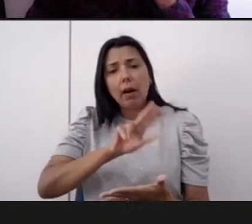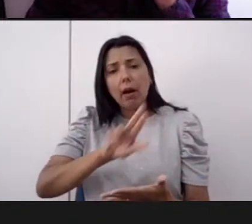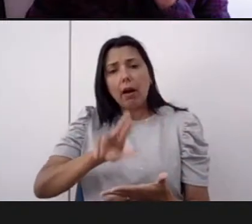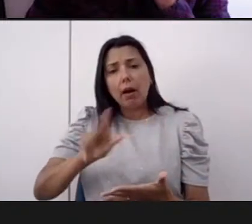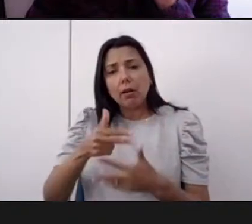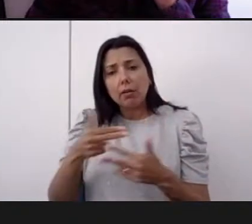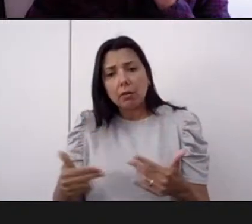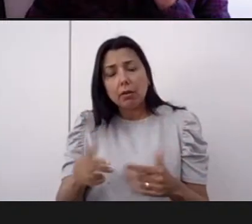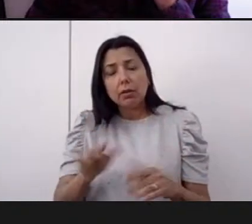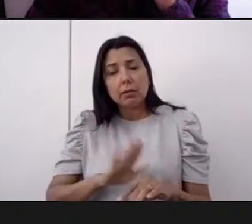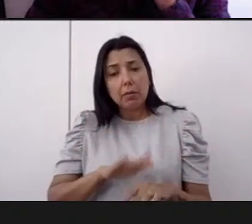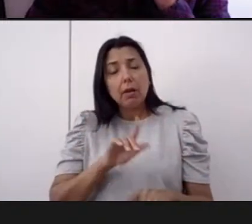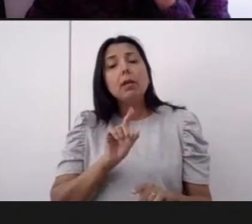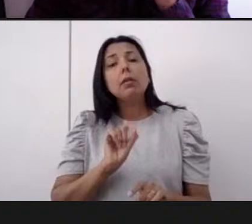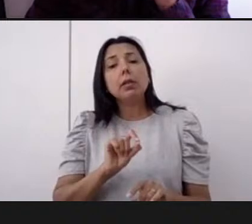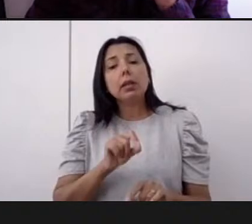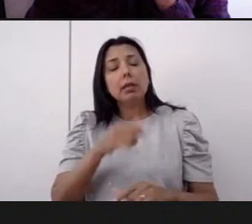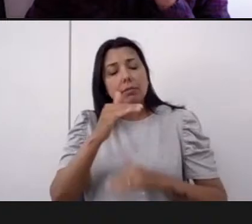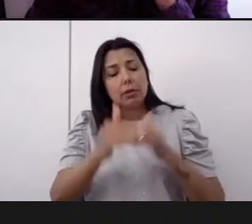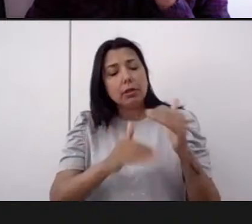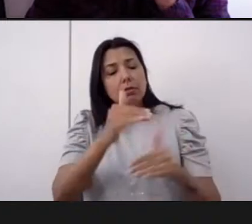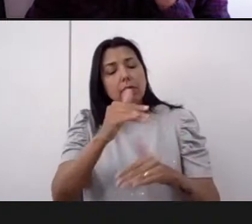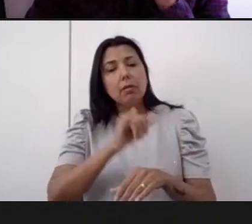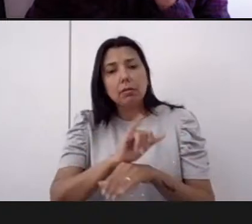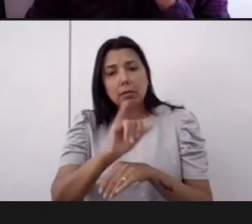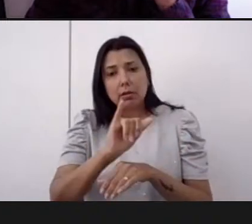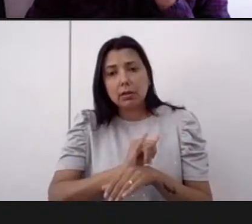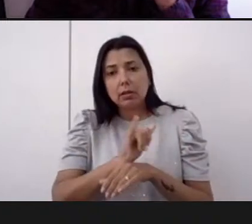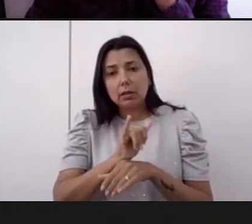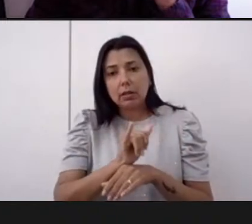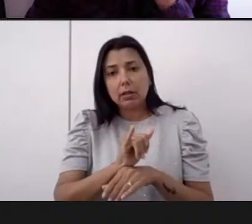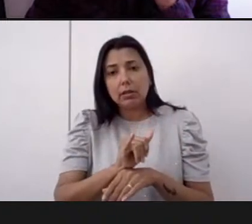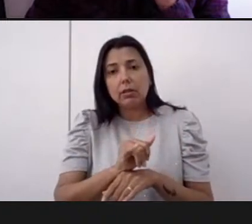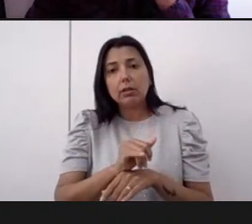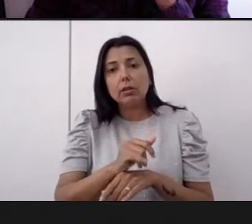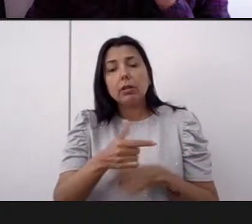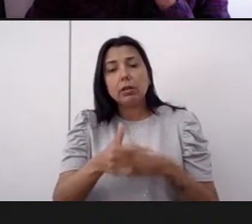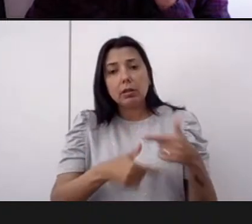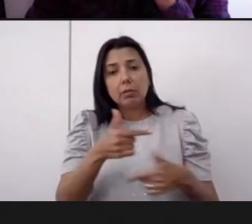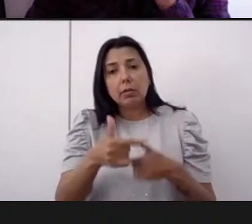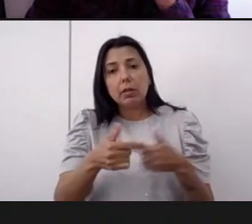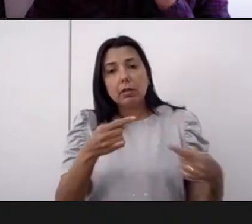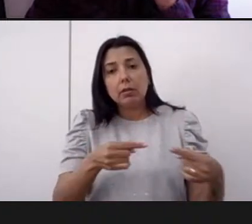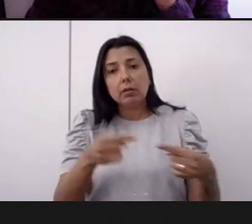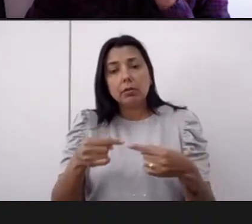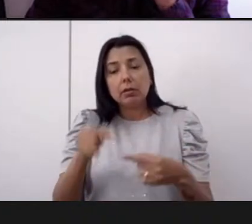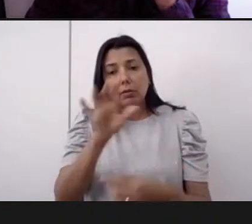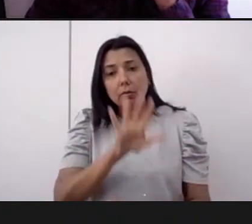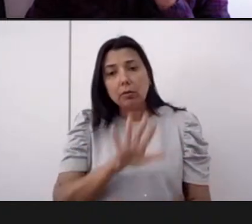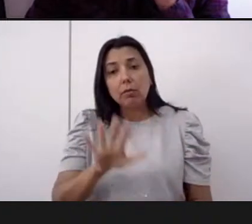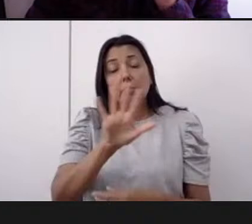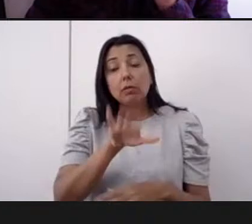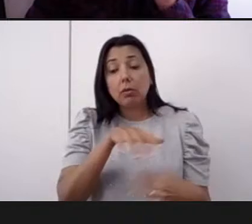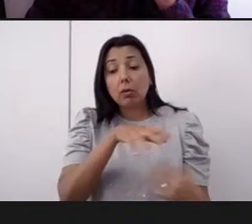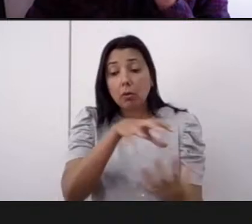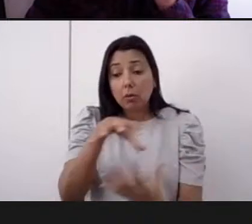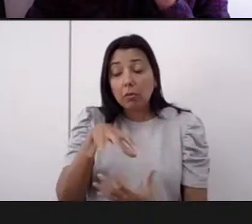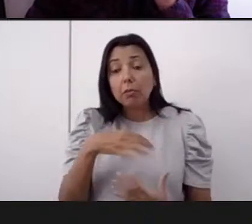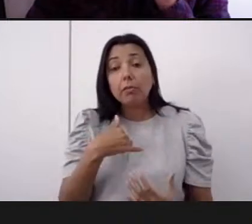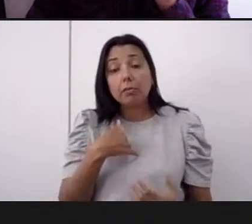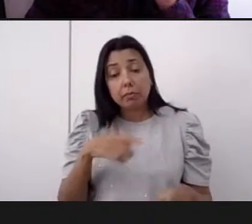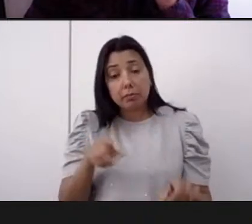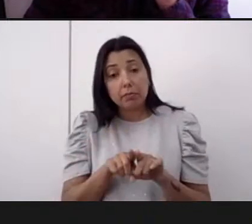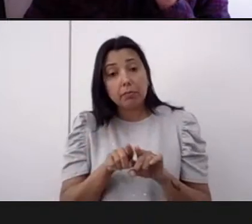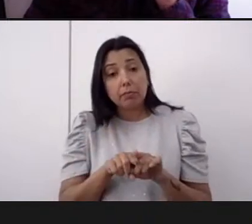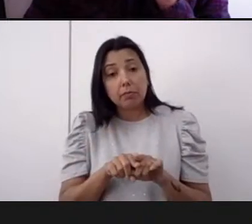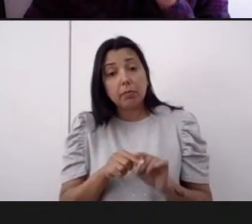develop strategies that build the global debate. And this is, I could also point to a paper I wrote